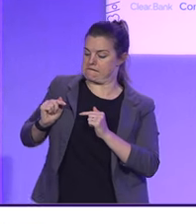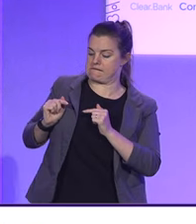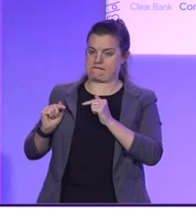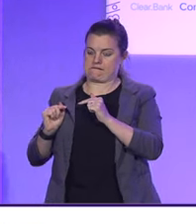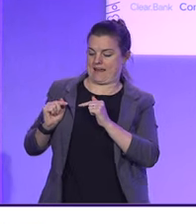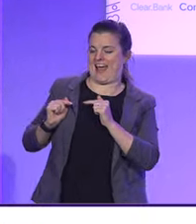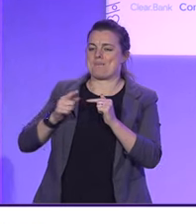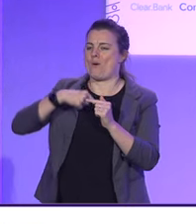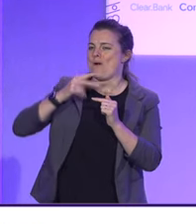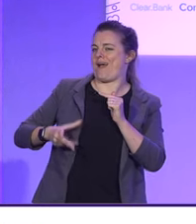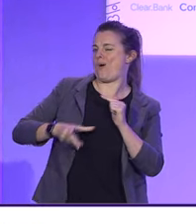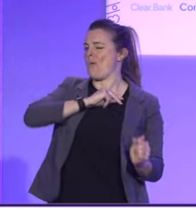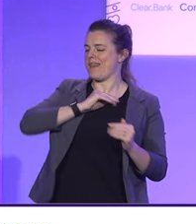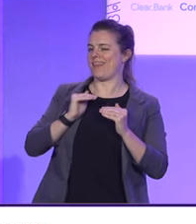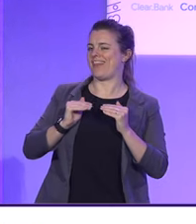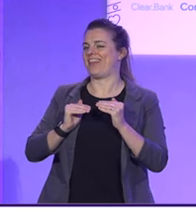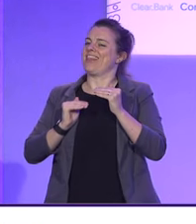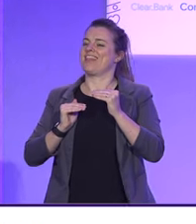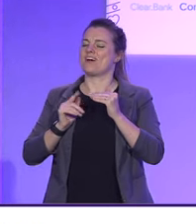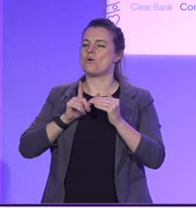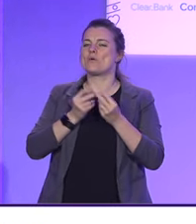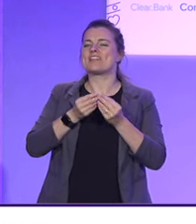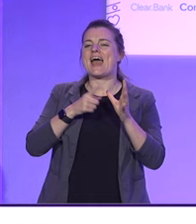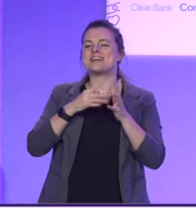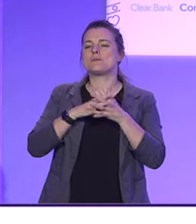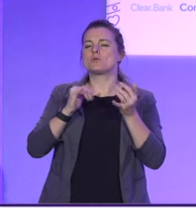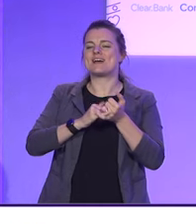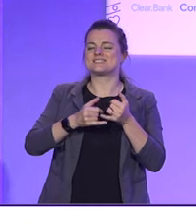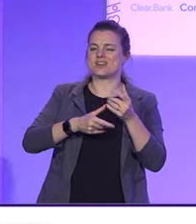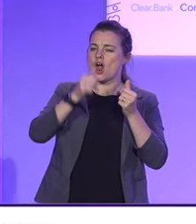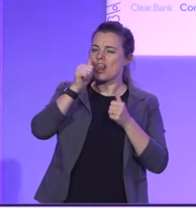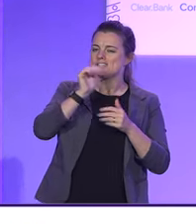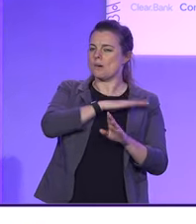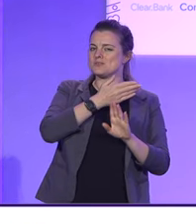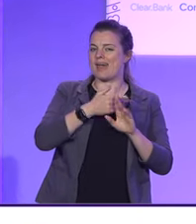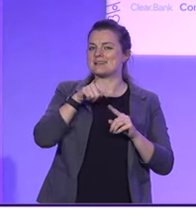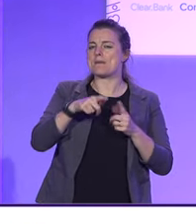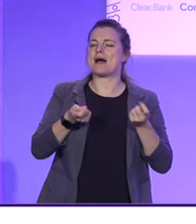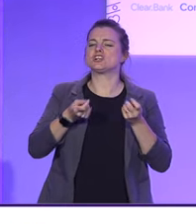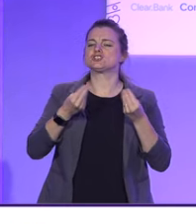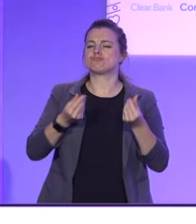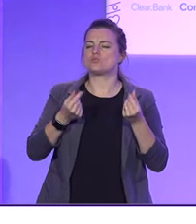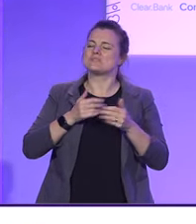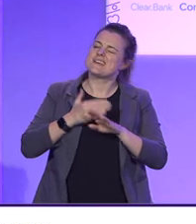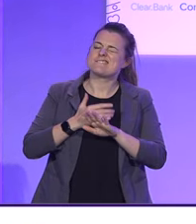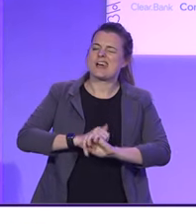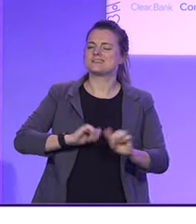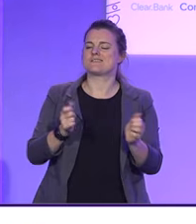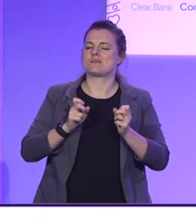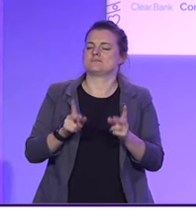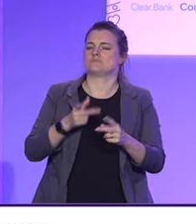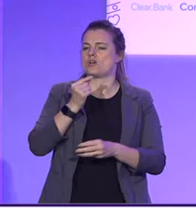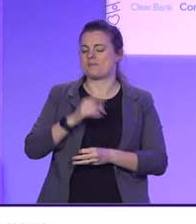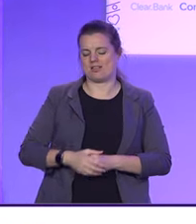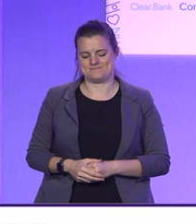mixture of the AWS knowledge we'd learned up to that point and game tactics, managing our resources as effectively as possible.